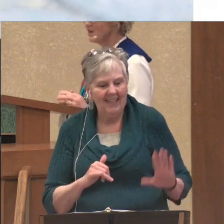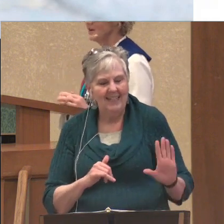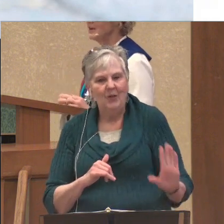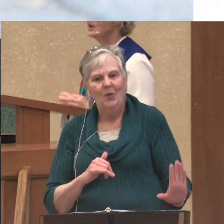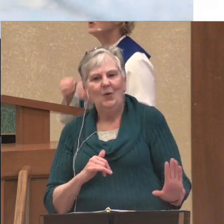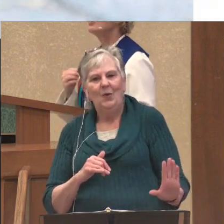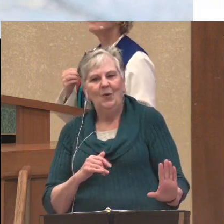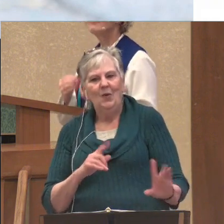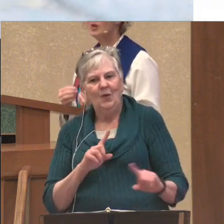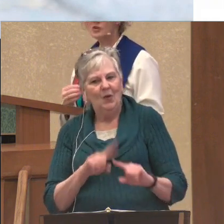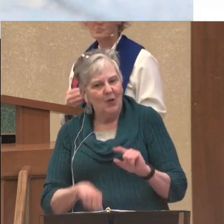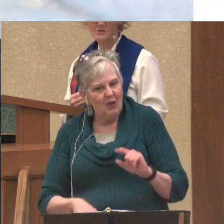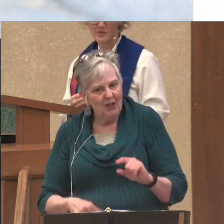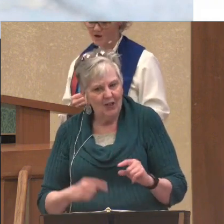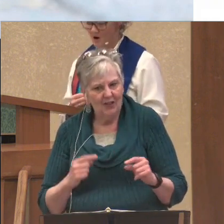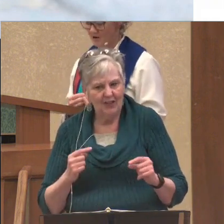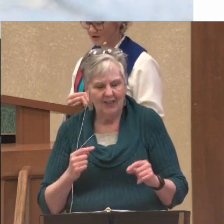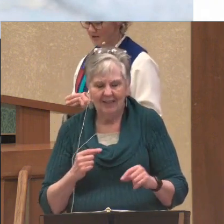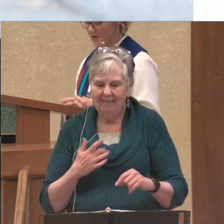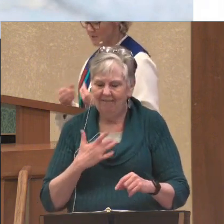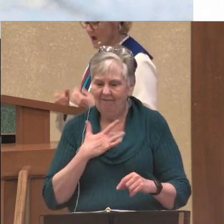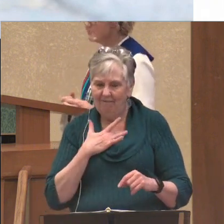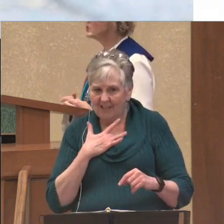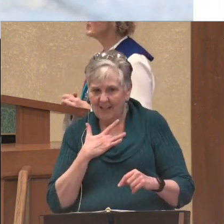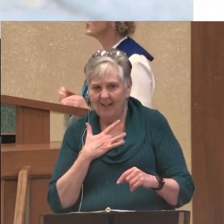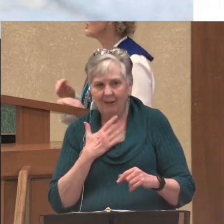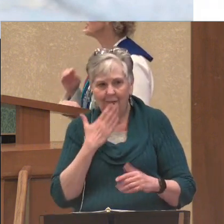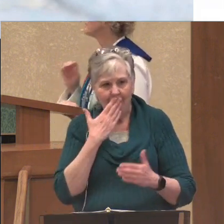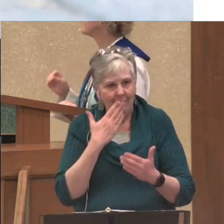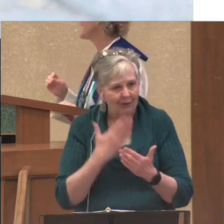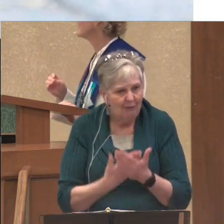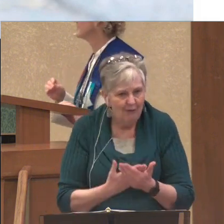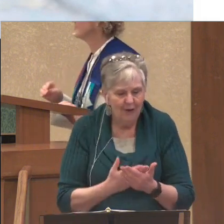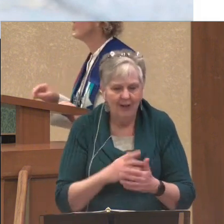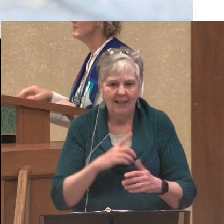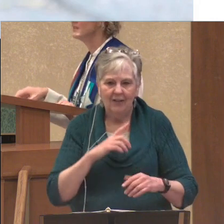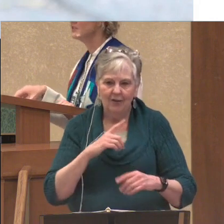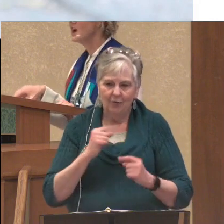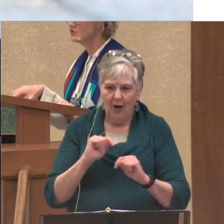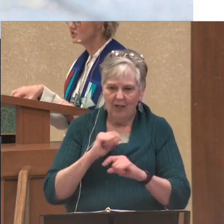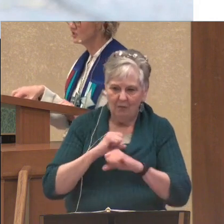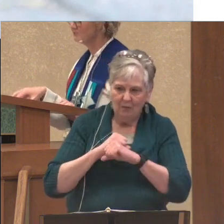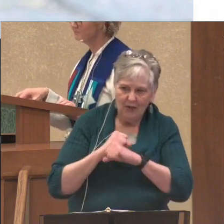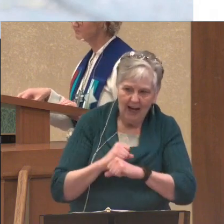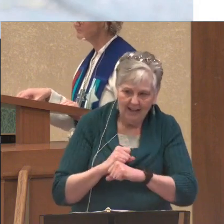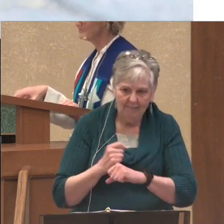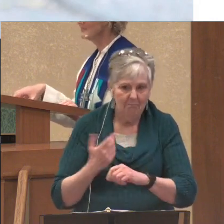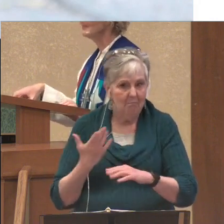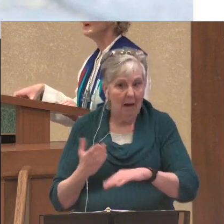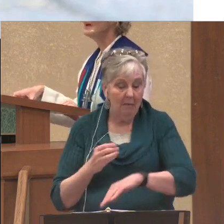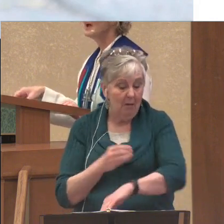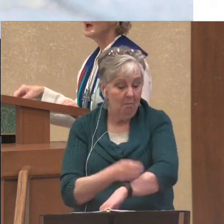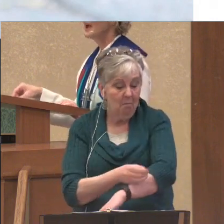sore. You were vulnerable there. Perhaps you even tried to protect it from being touched.